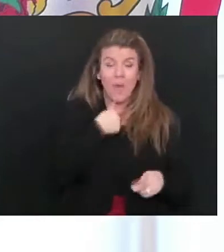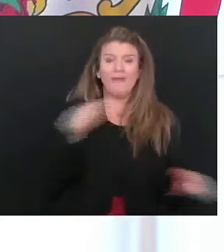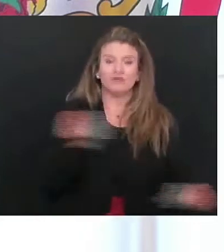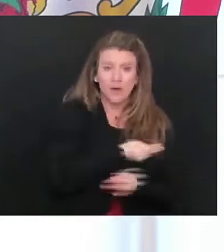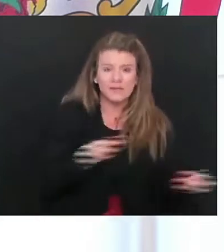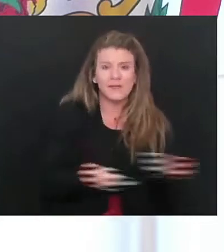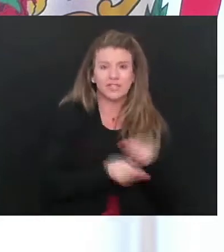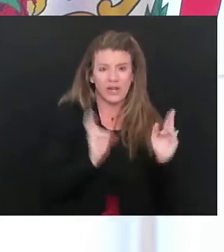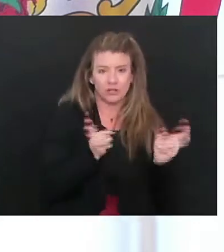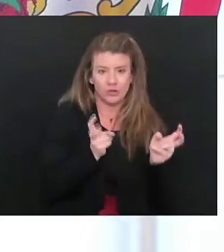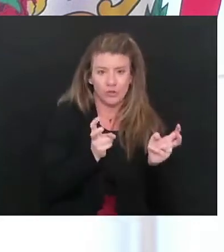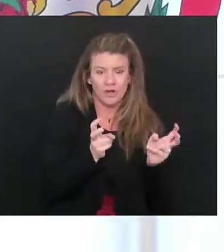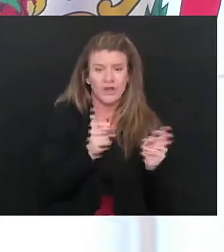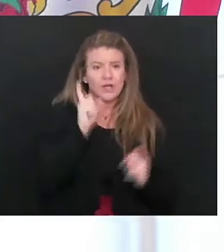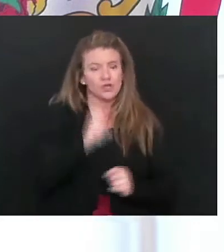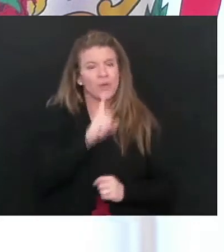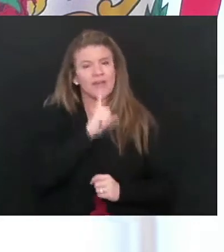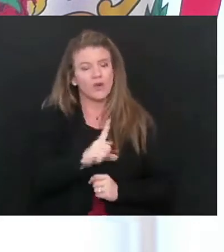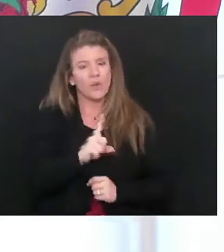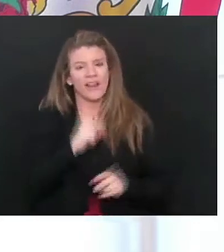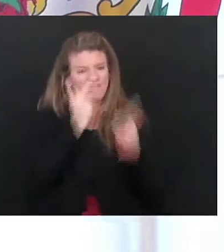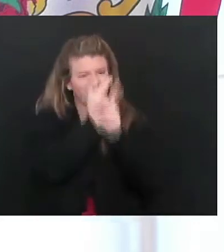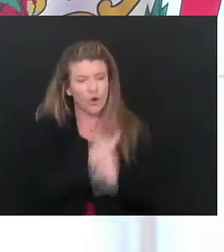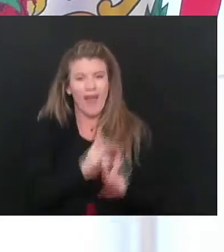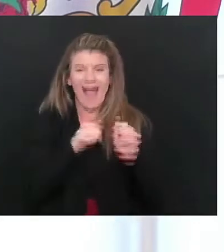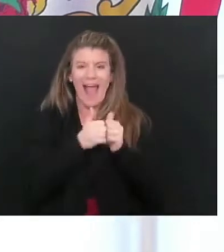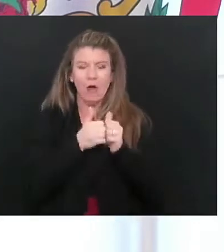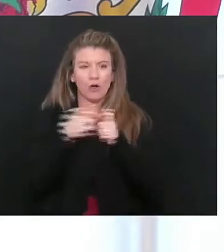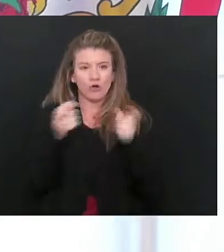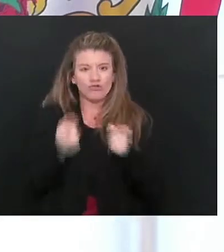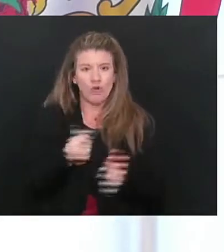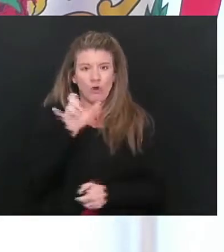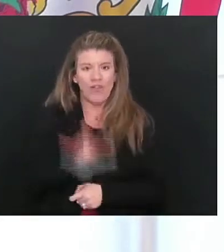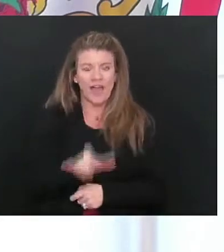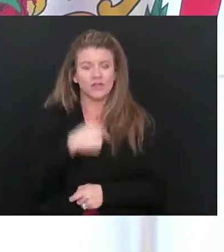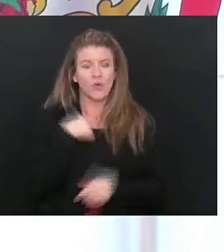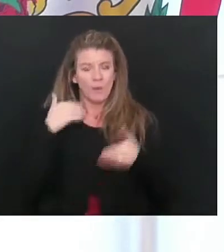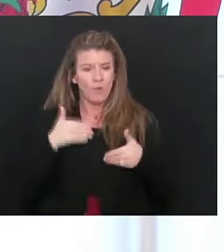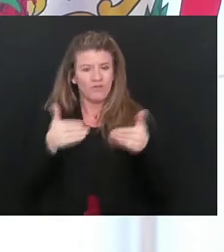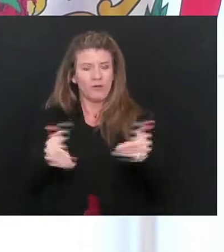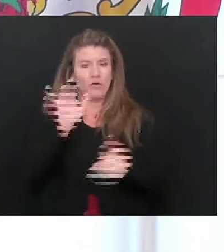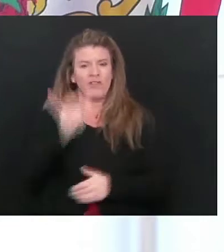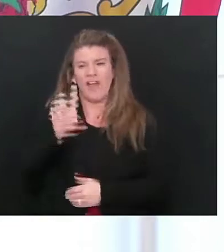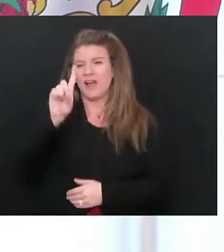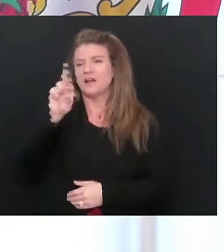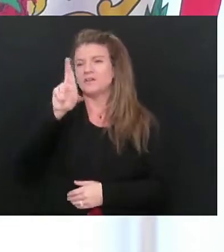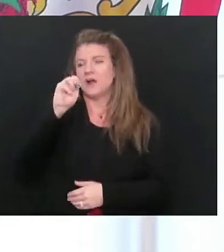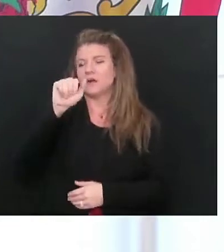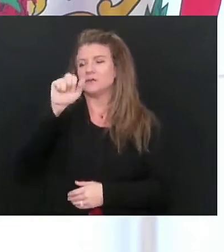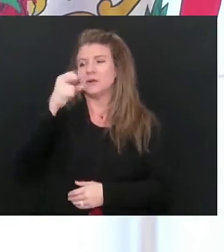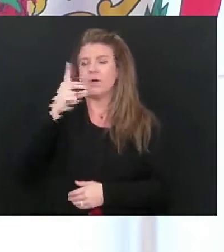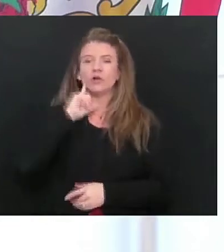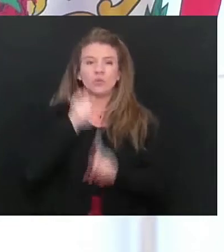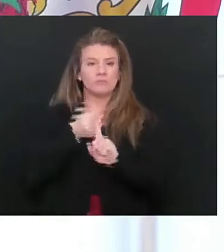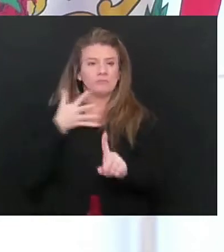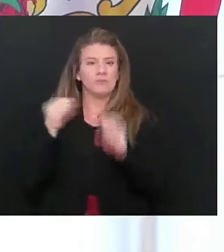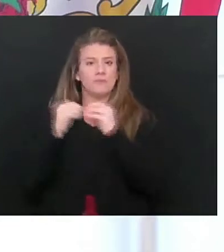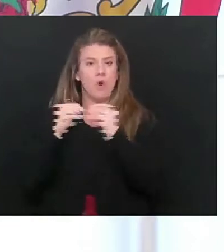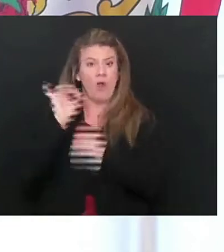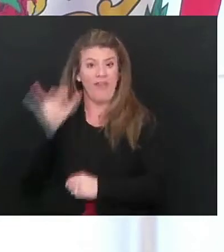on and cut this thing off at its knees there. So we're moving forward with that. Dr. Marsh will talk more about that in just a few